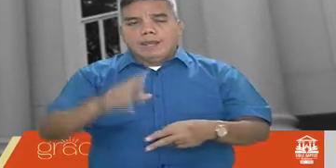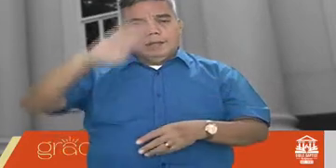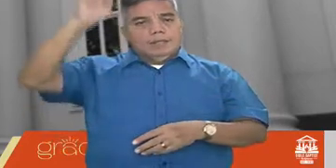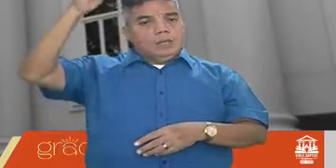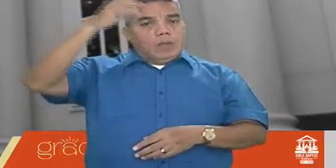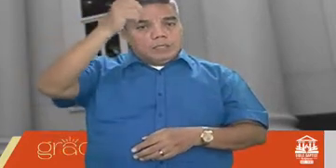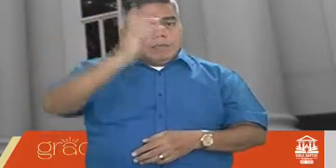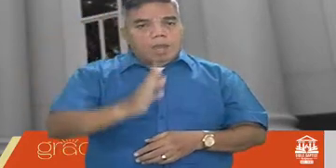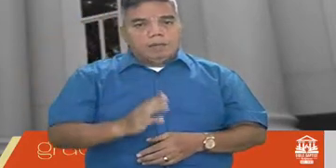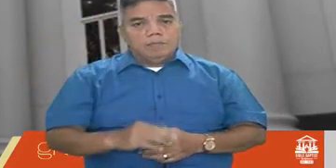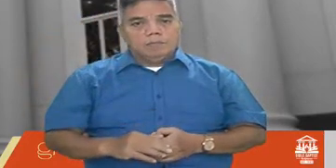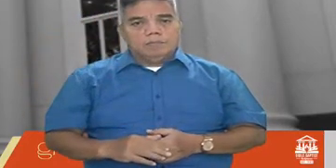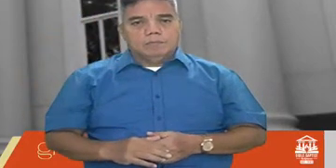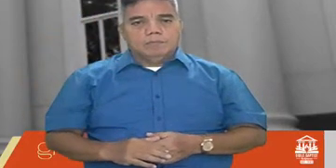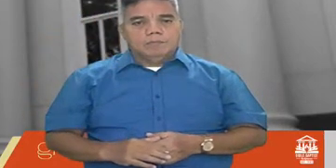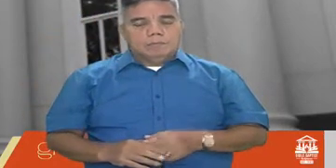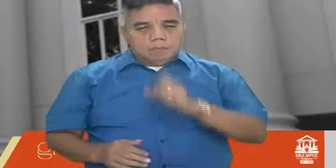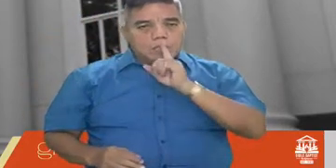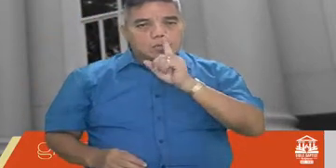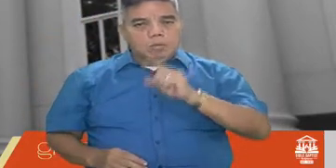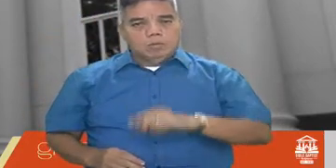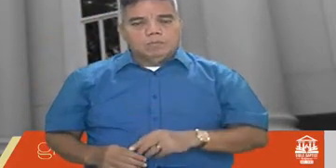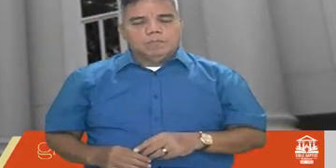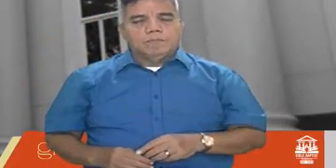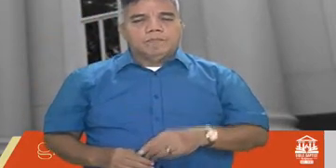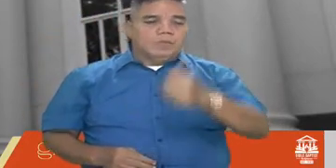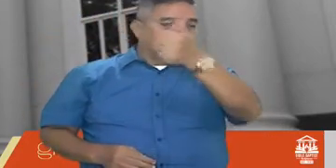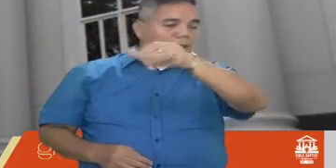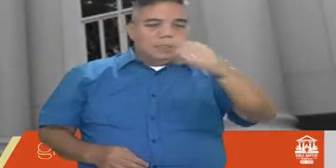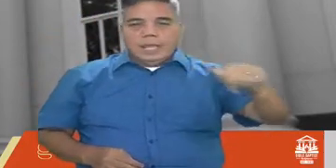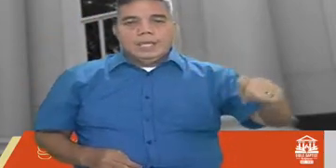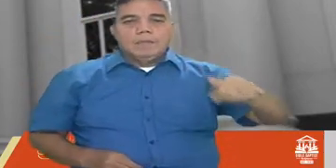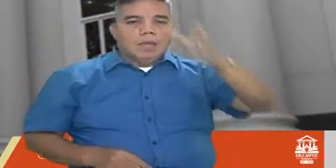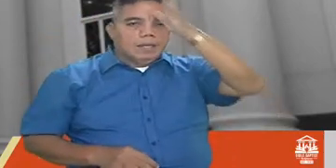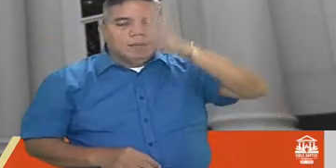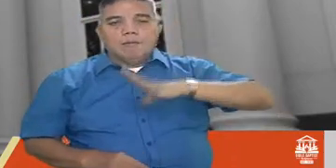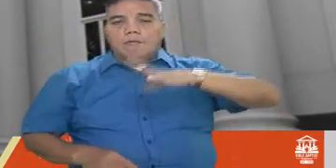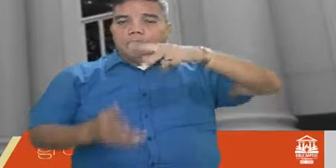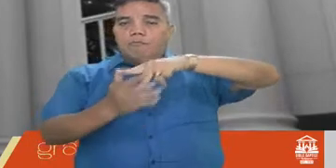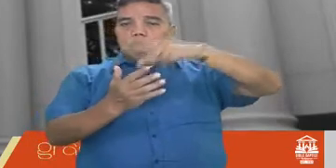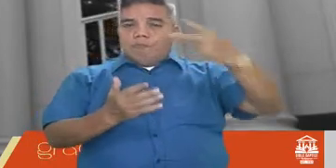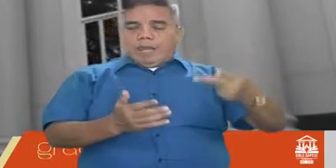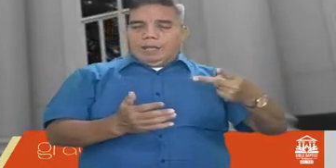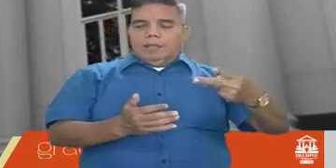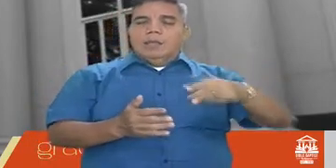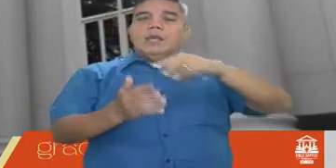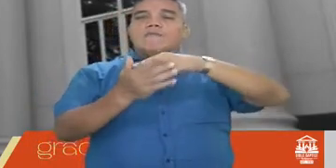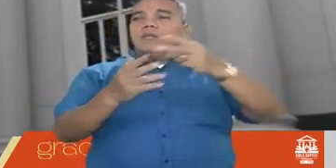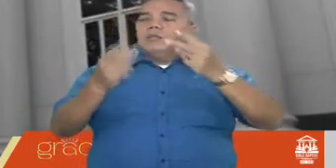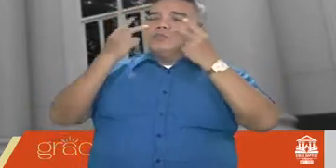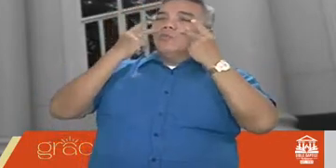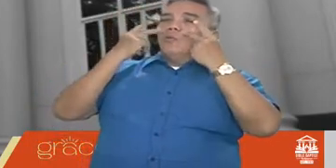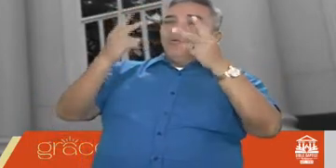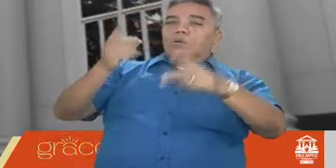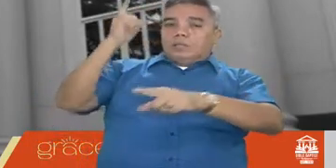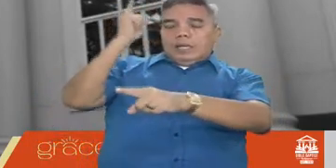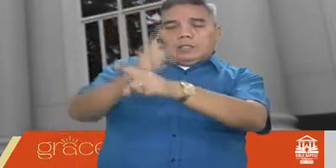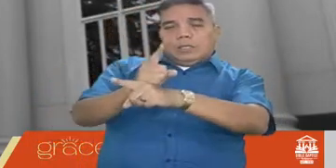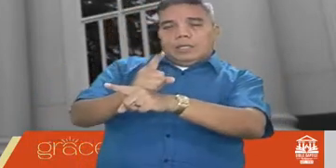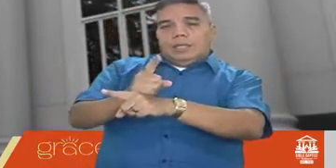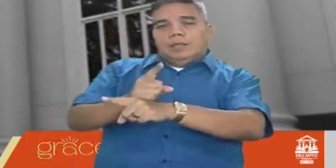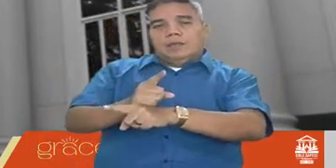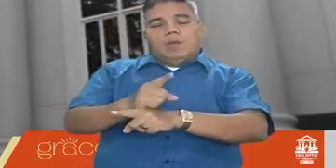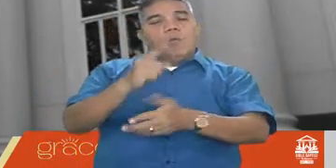of God. No, lest any man fail. So failure to look